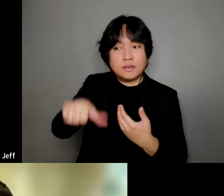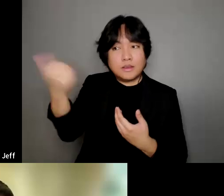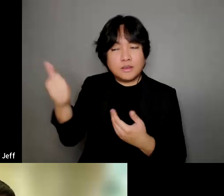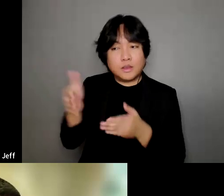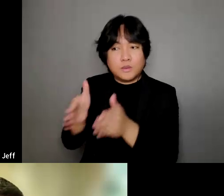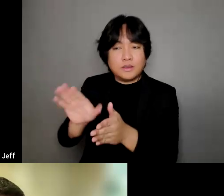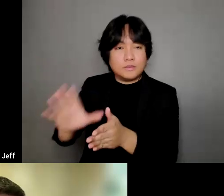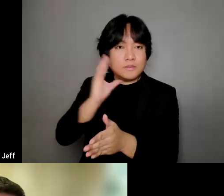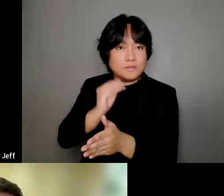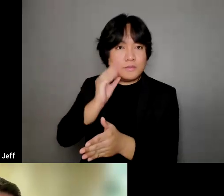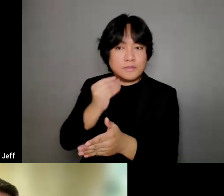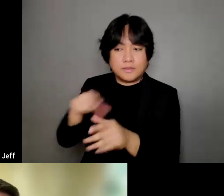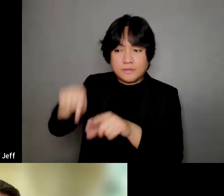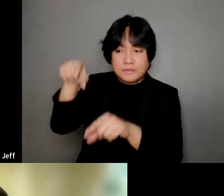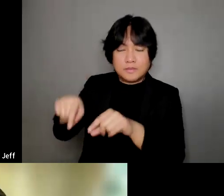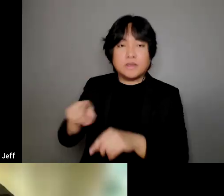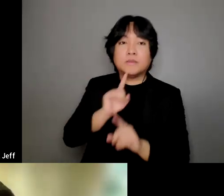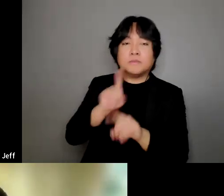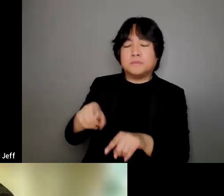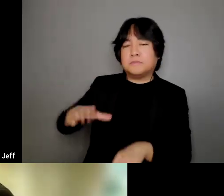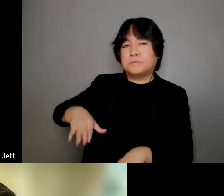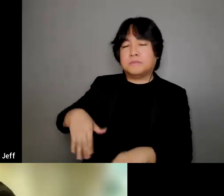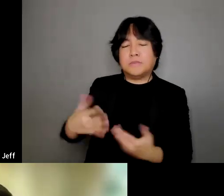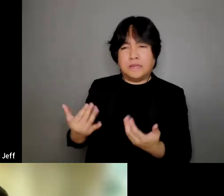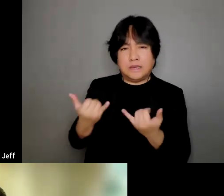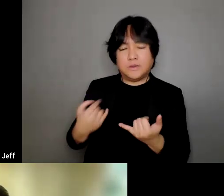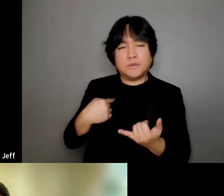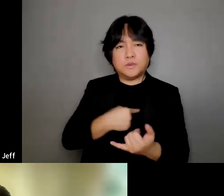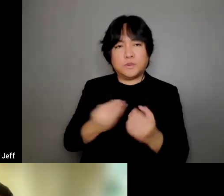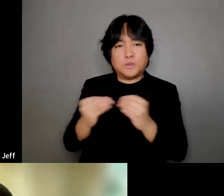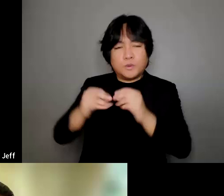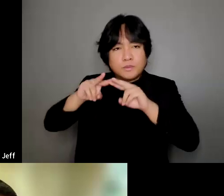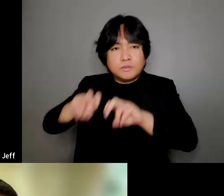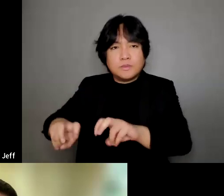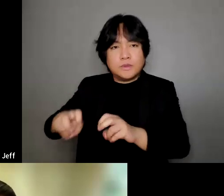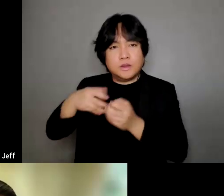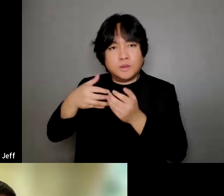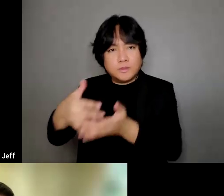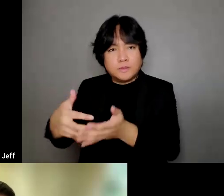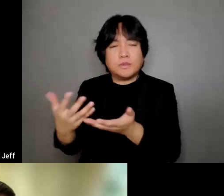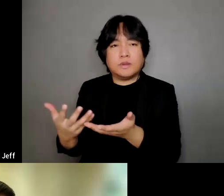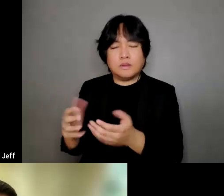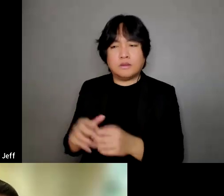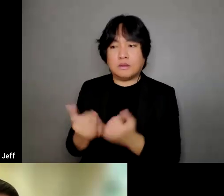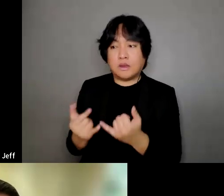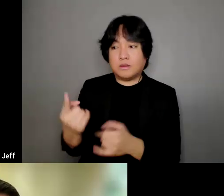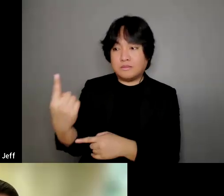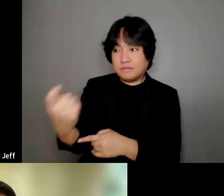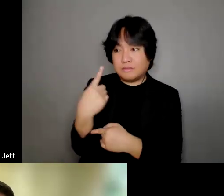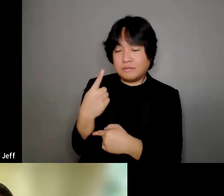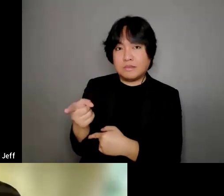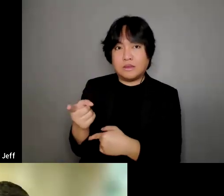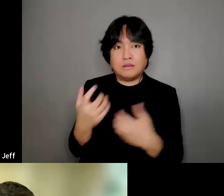empirical question we are still working on. But I think these are important questions that usually ignored when it comes to